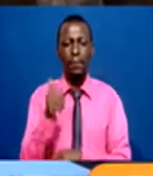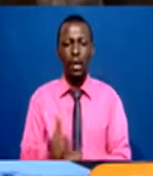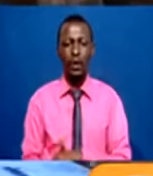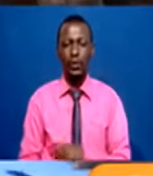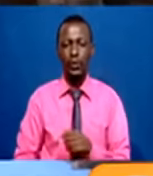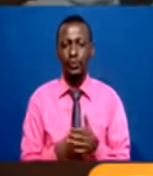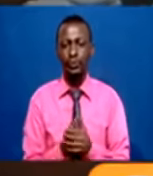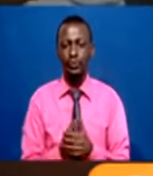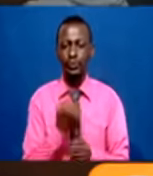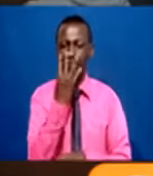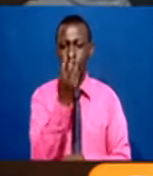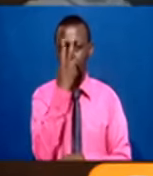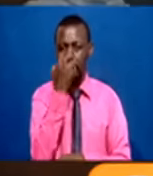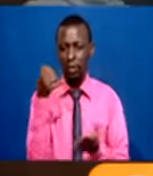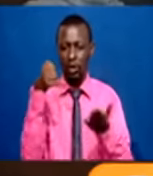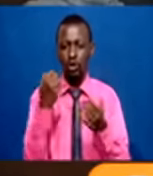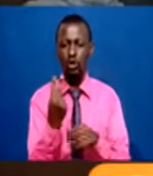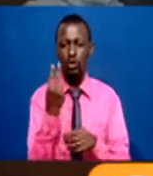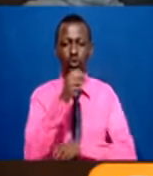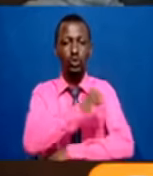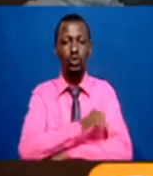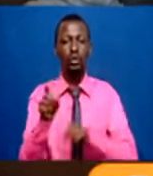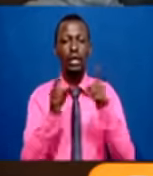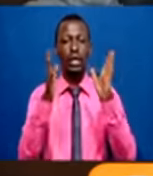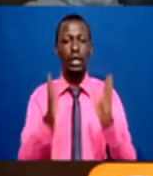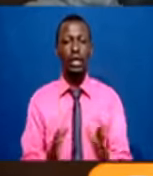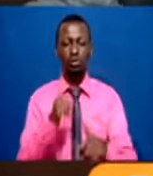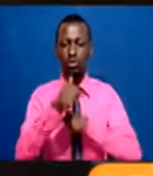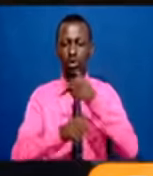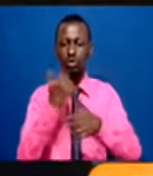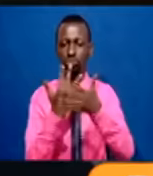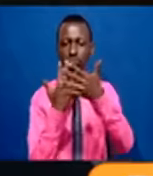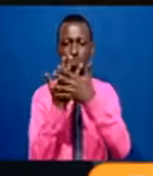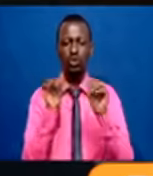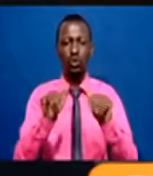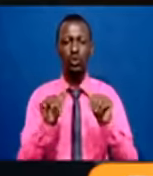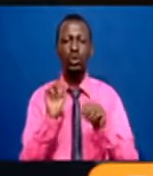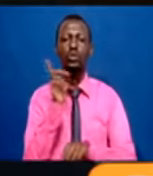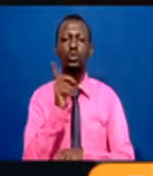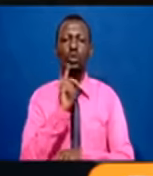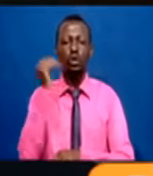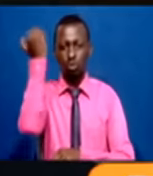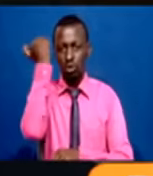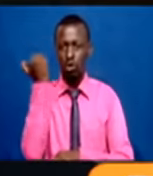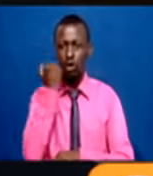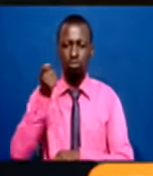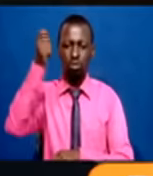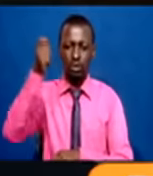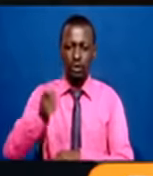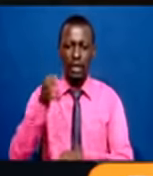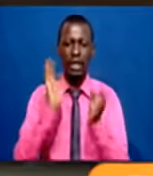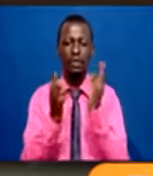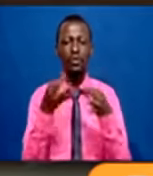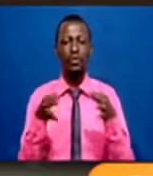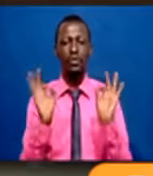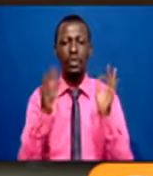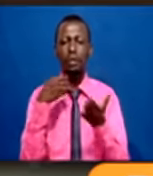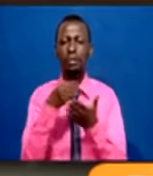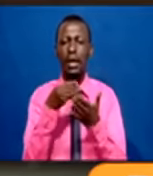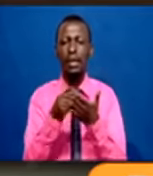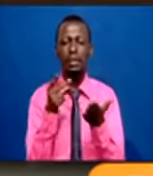The four suspects, among them two directors of the school, will remain in custody until tomorrow, when the court will rule on whether they will be released on bond